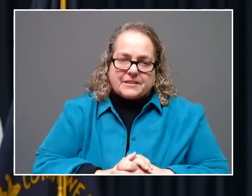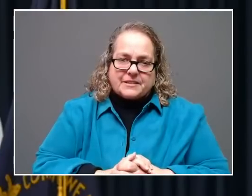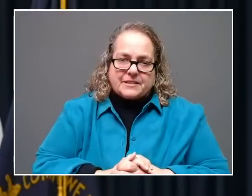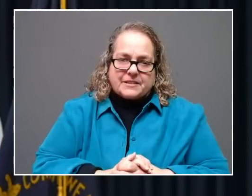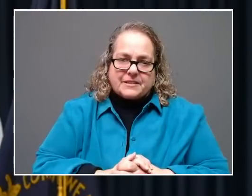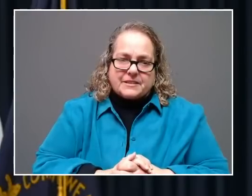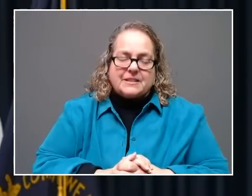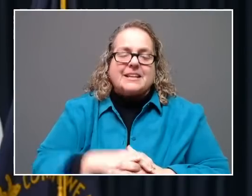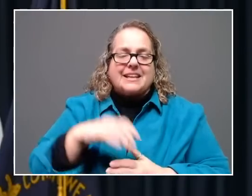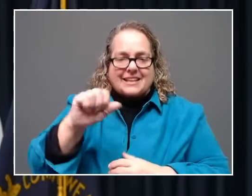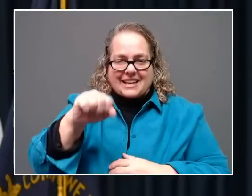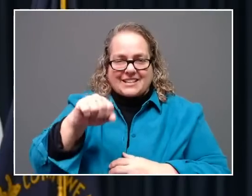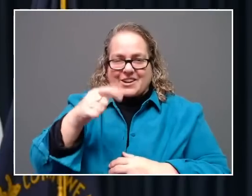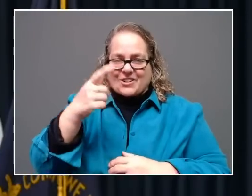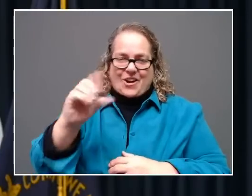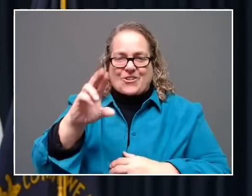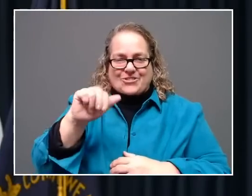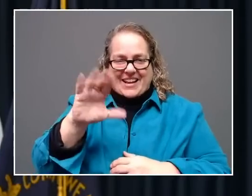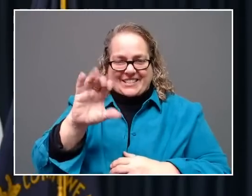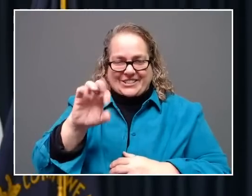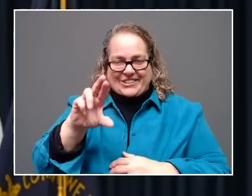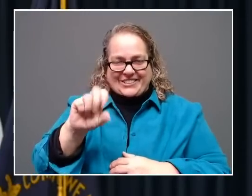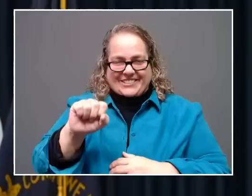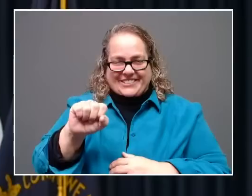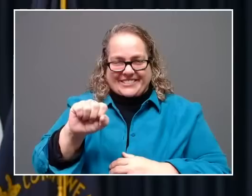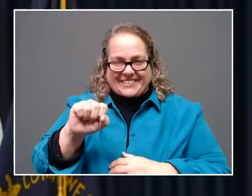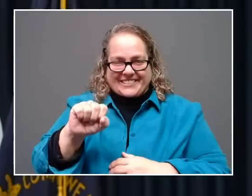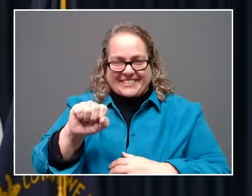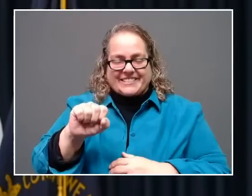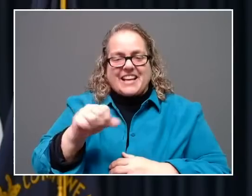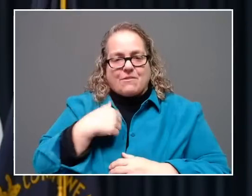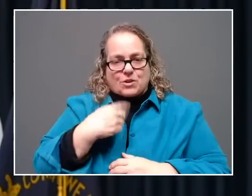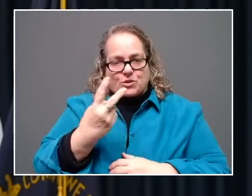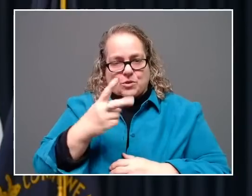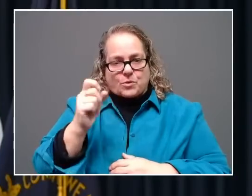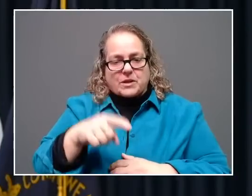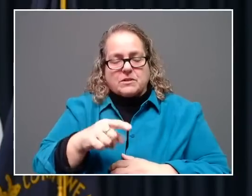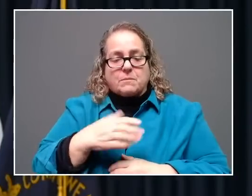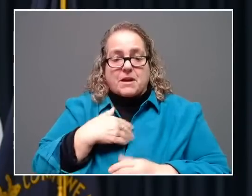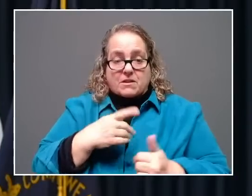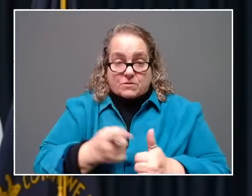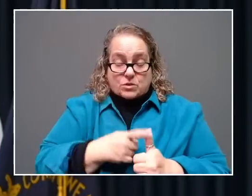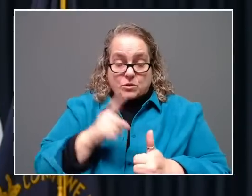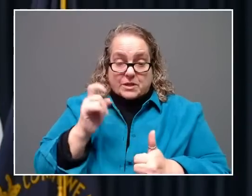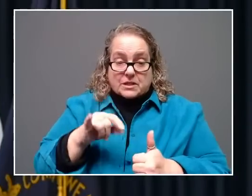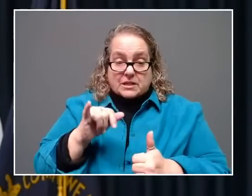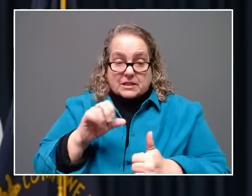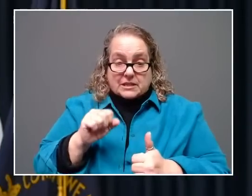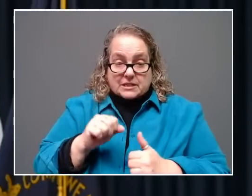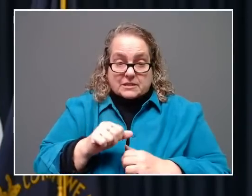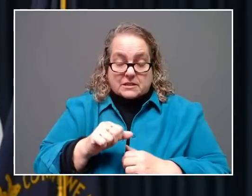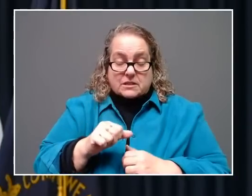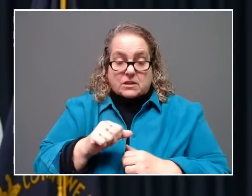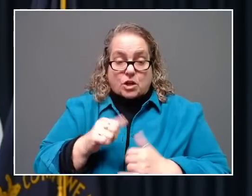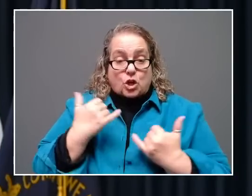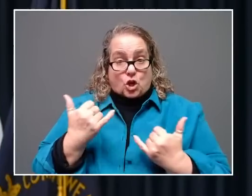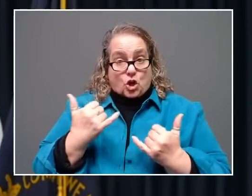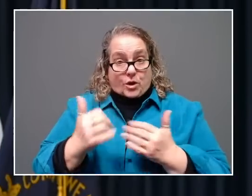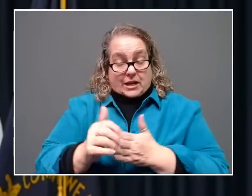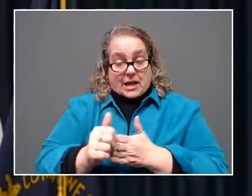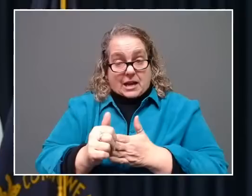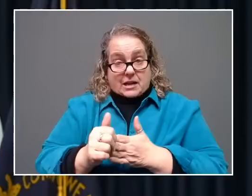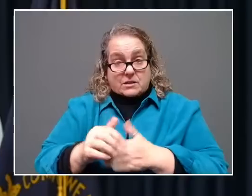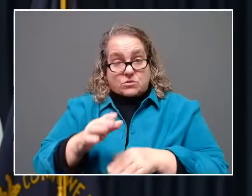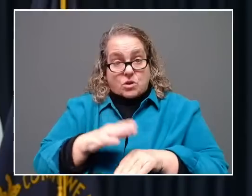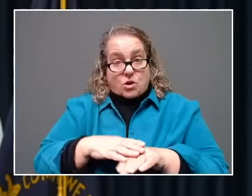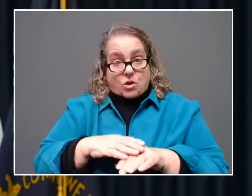Yes, go Racers. I have two questions, if that's okay. My first one is current guidelines on